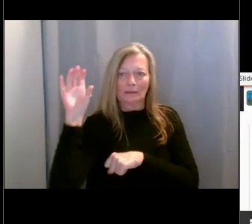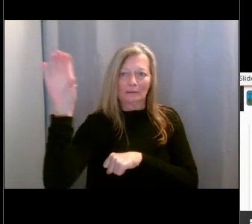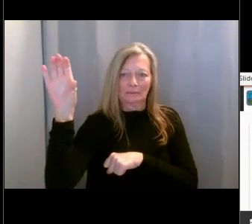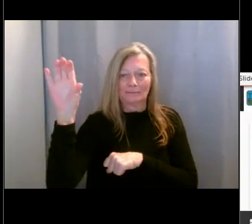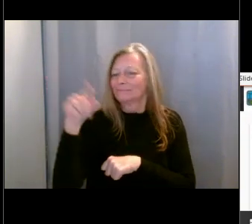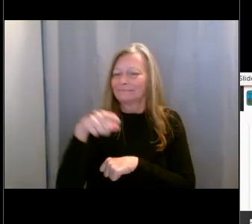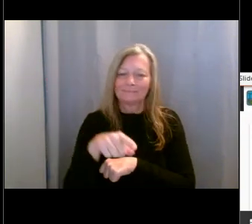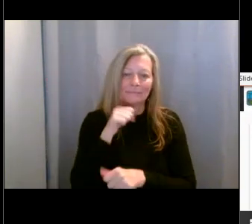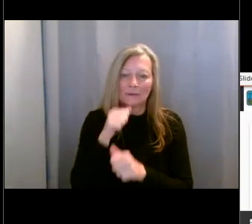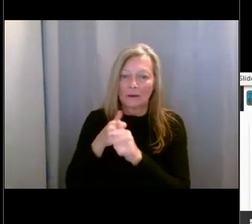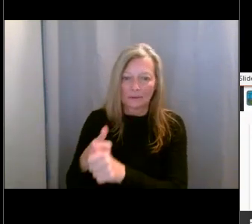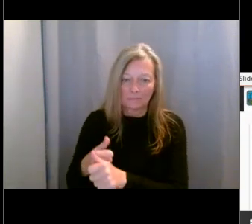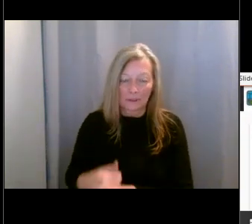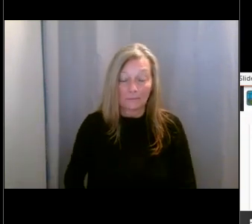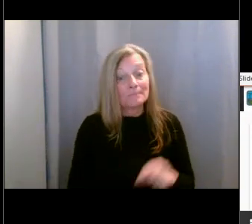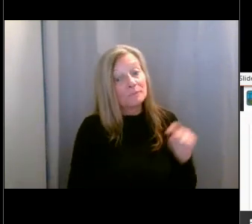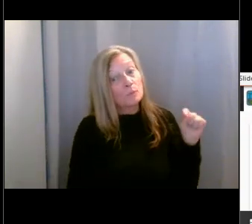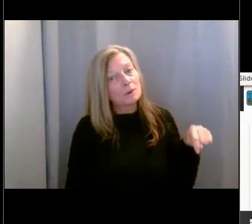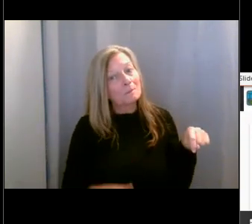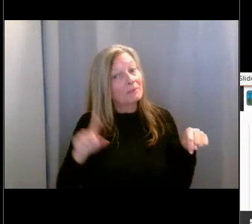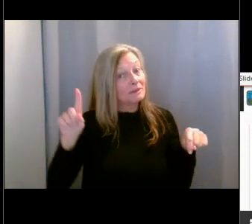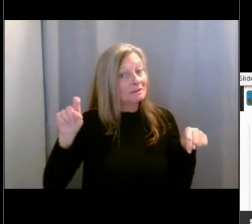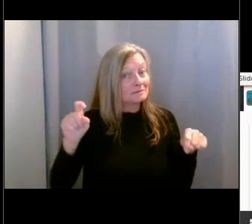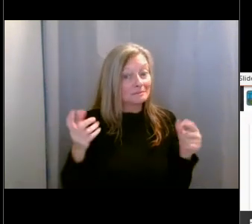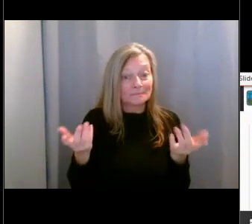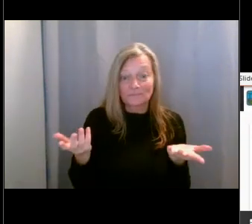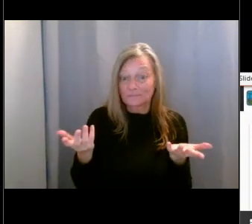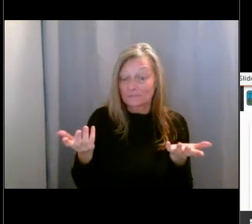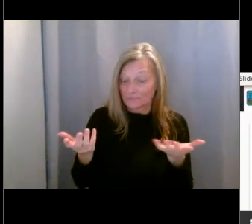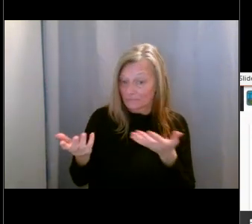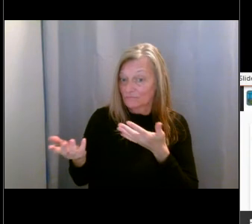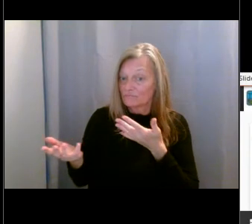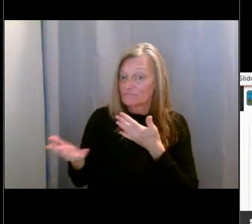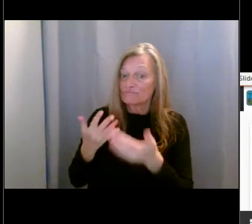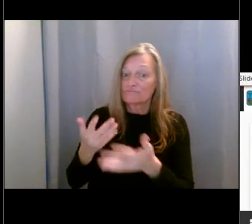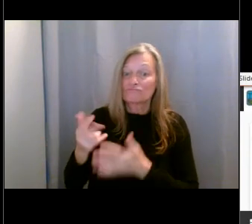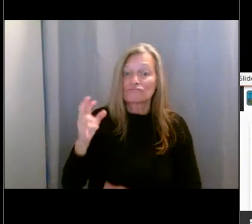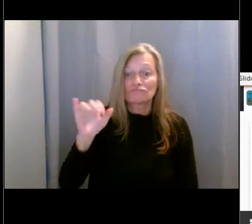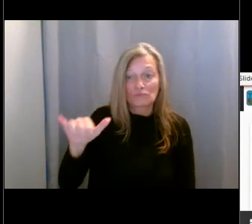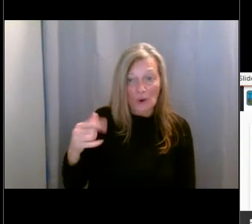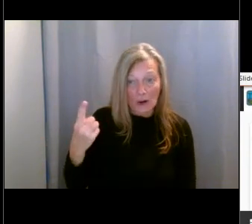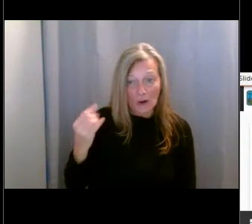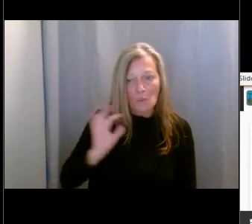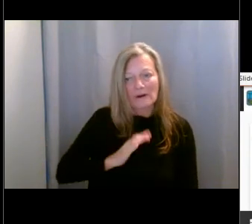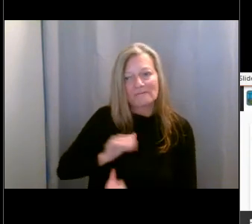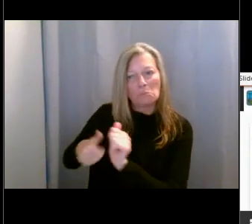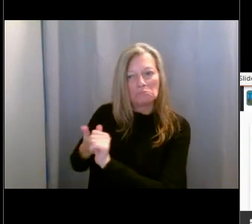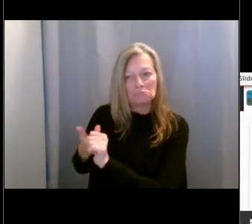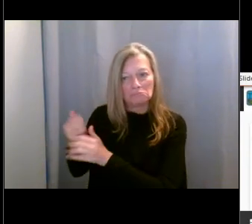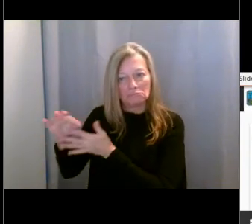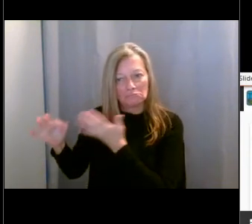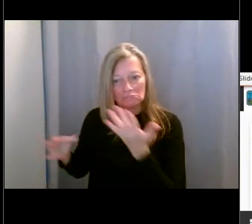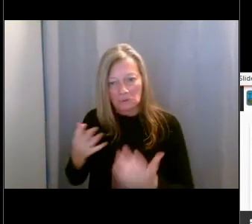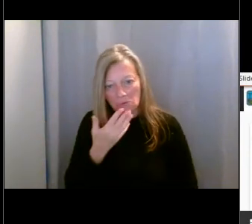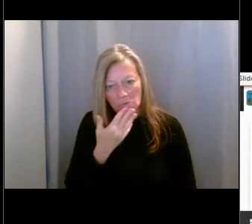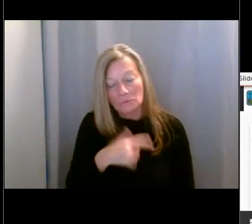What about this? Gray is one of our tertiary colors. They use the white reverse logo.